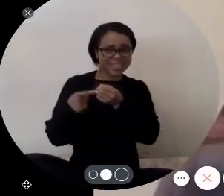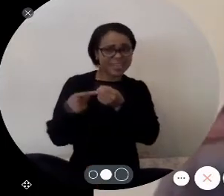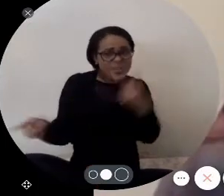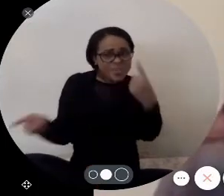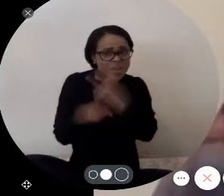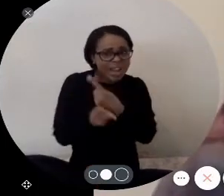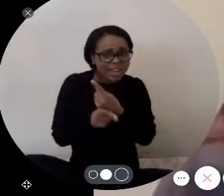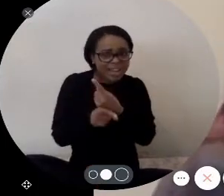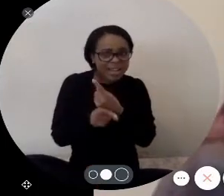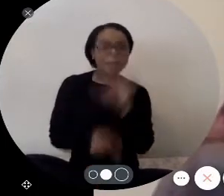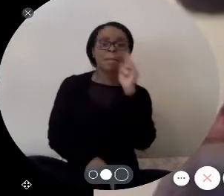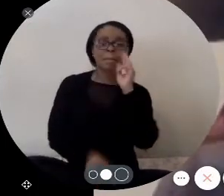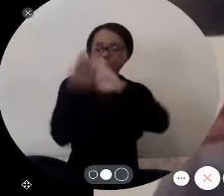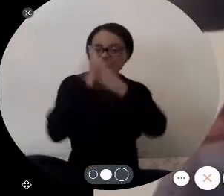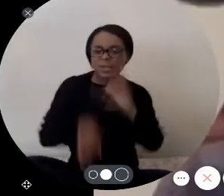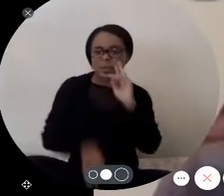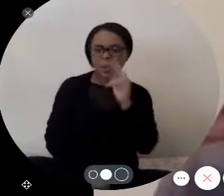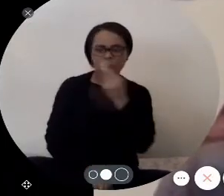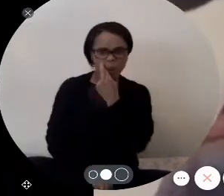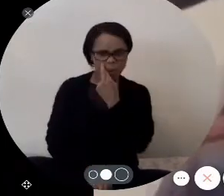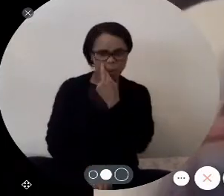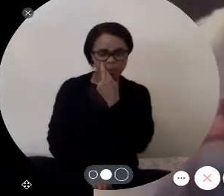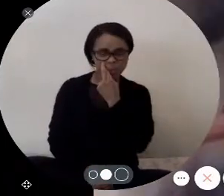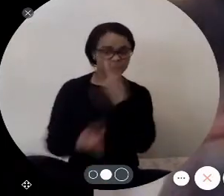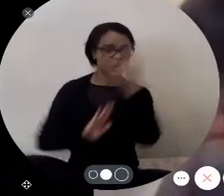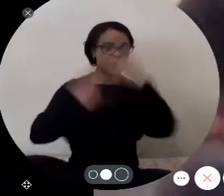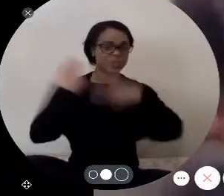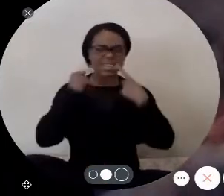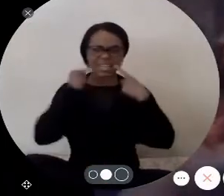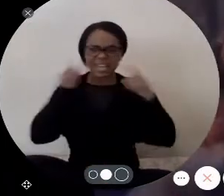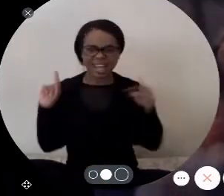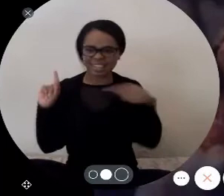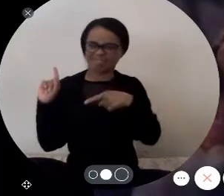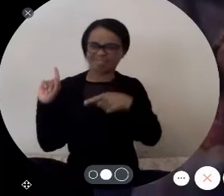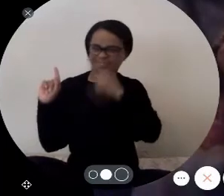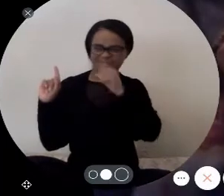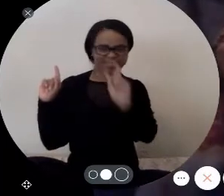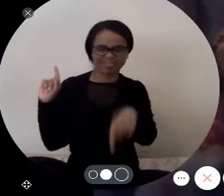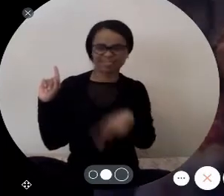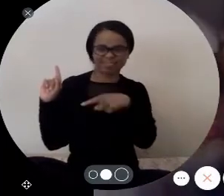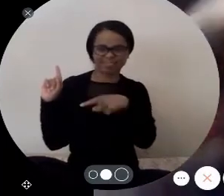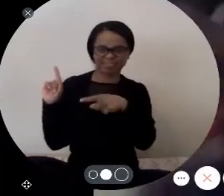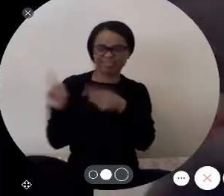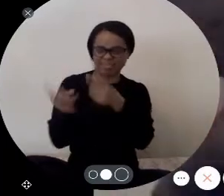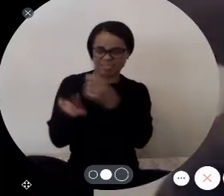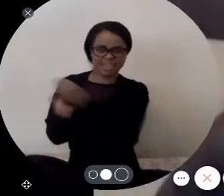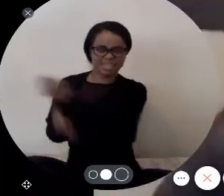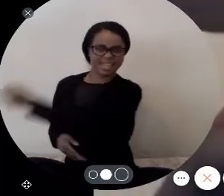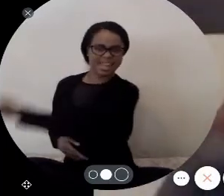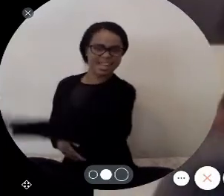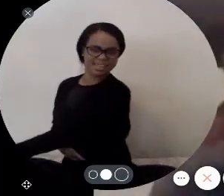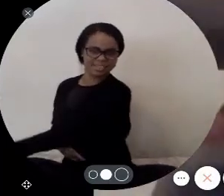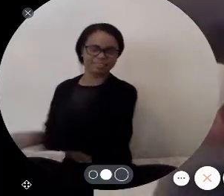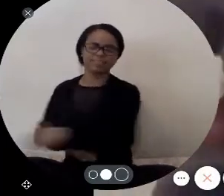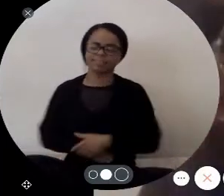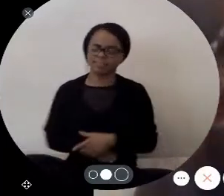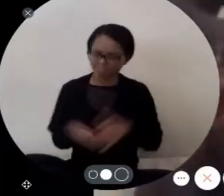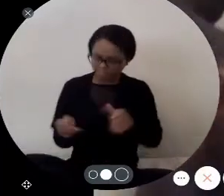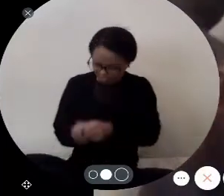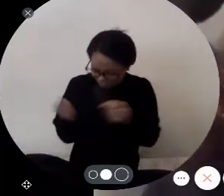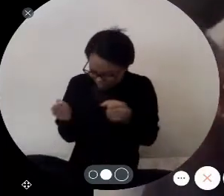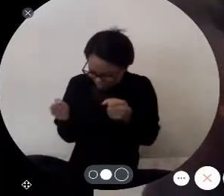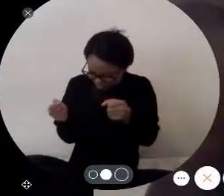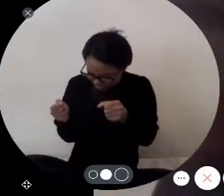rose. I don't need my peace rose for a read aloud, huh? Okay, let's put that down. Let's see what else we can find in this